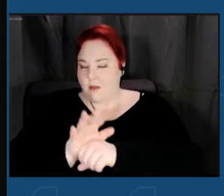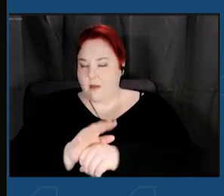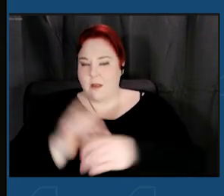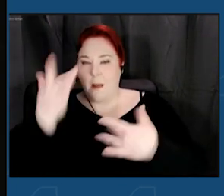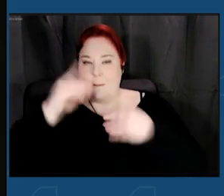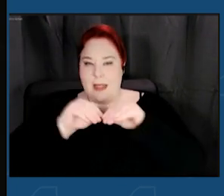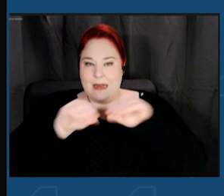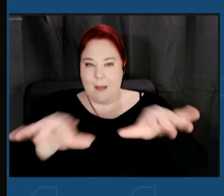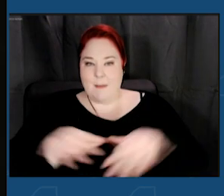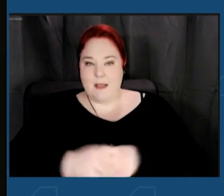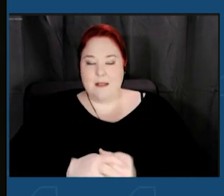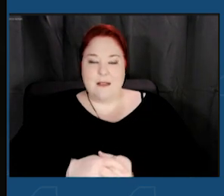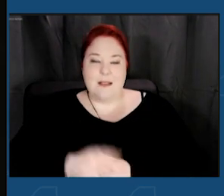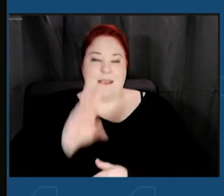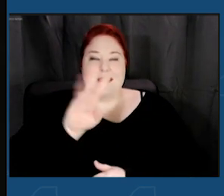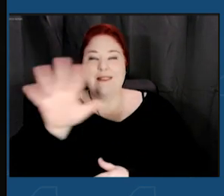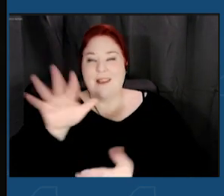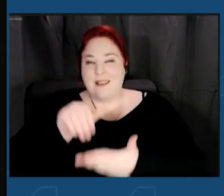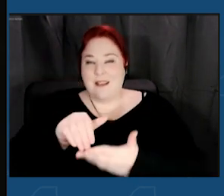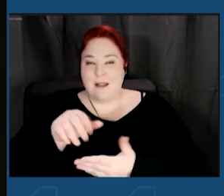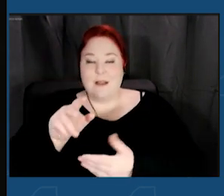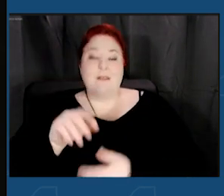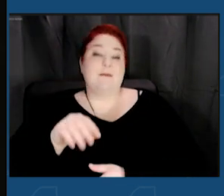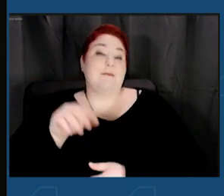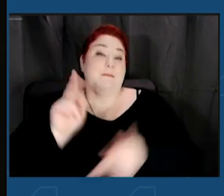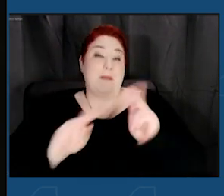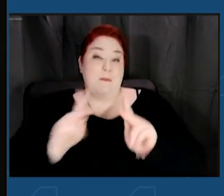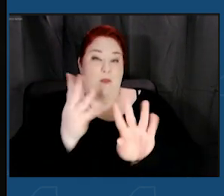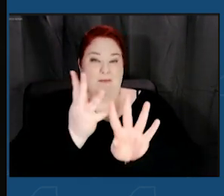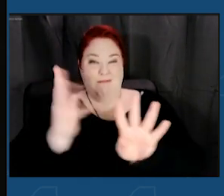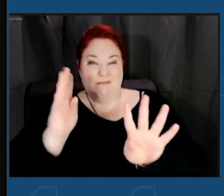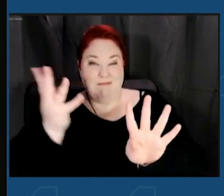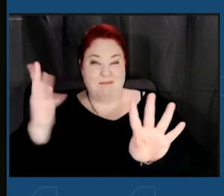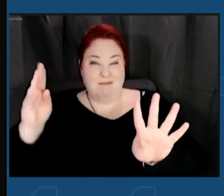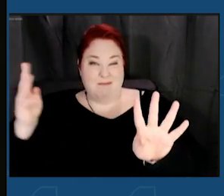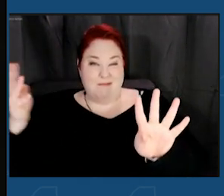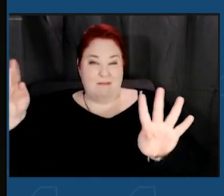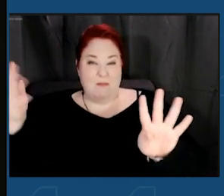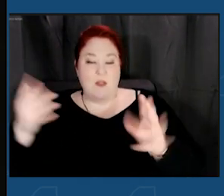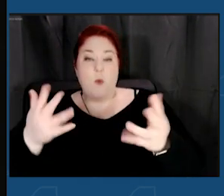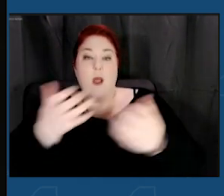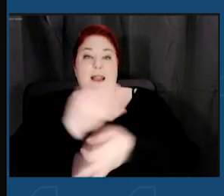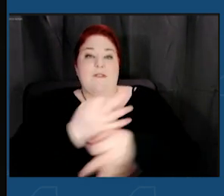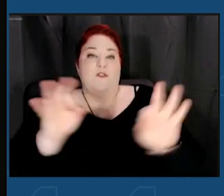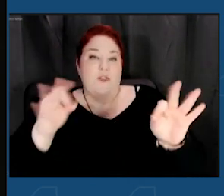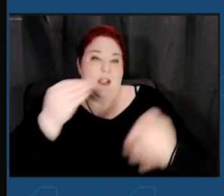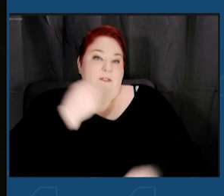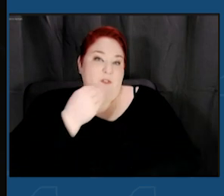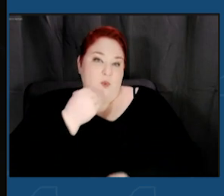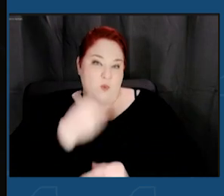in Queens, wrapped around the block on a cold, rainy day, just looking for a free box of food.